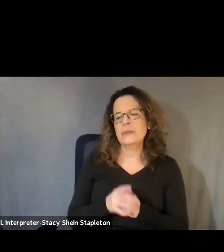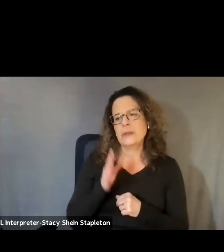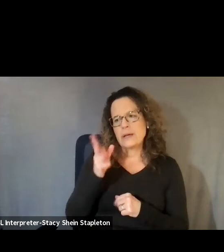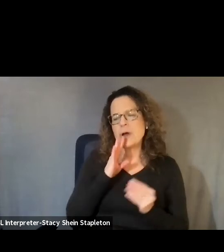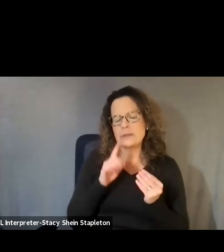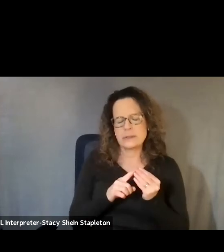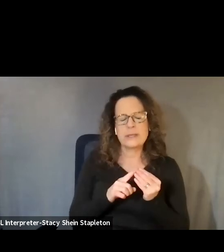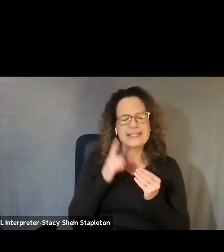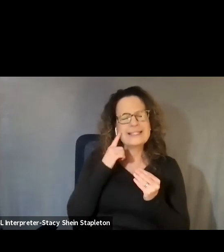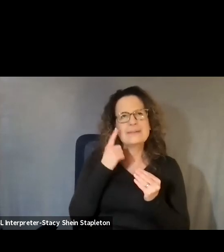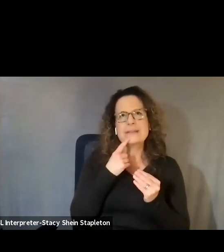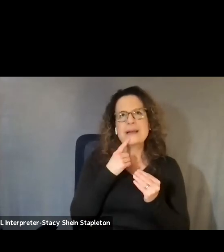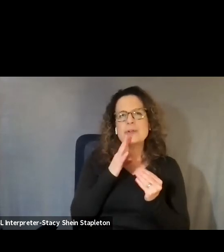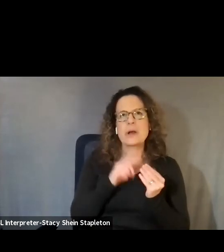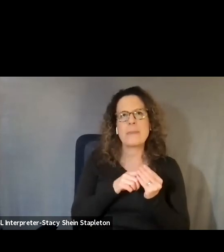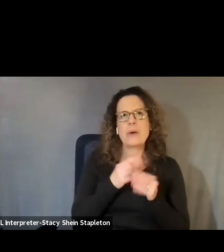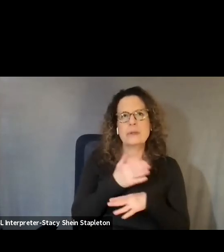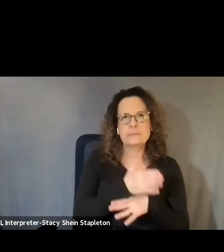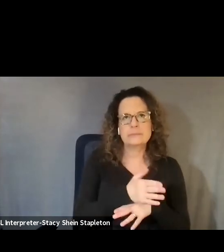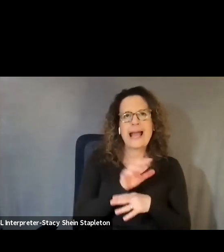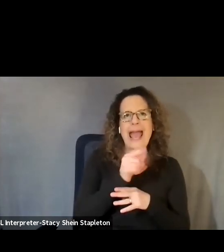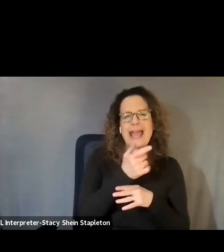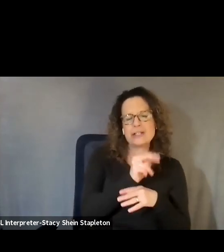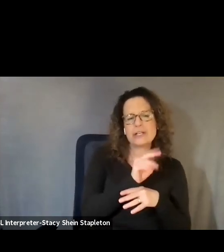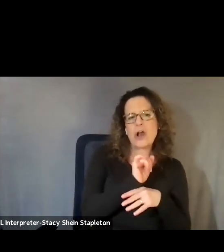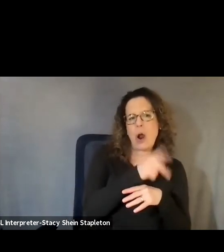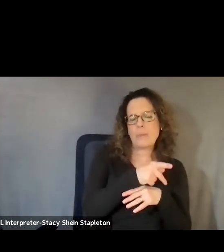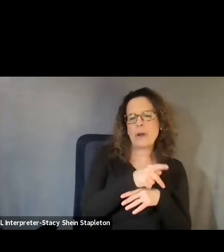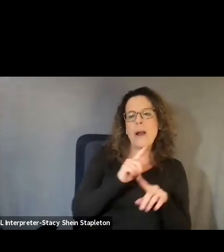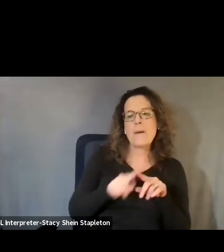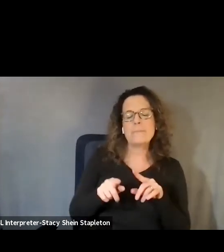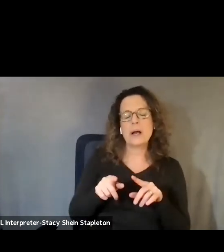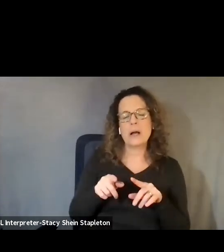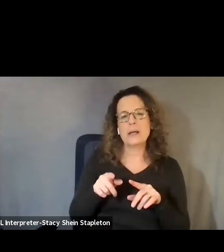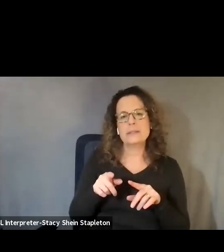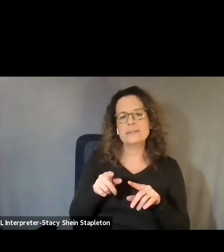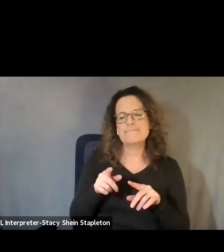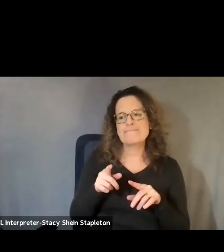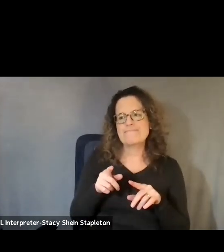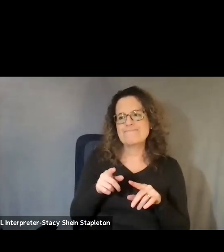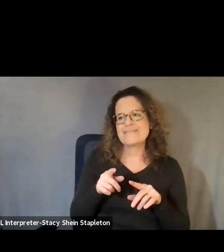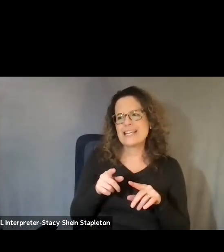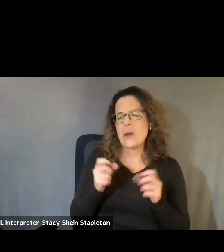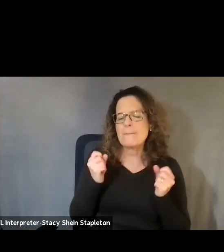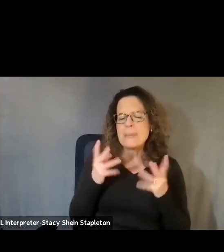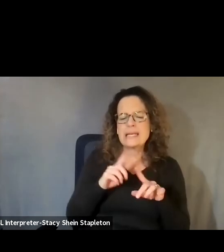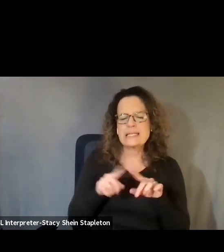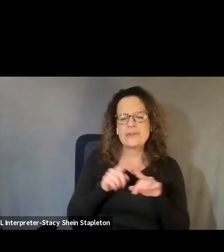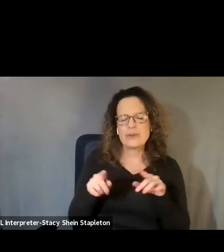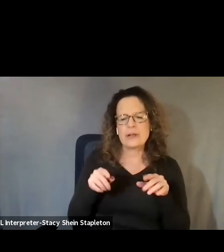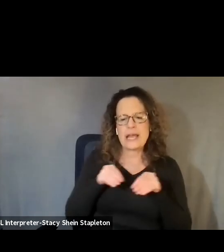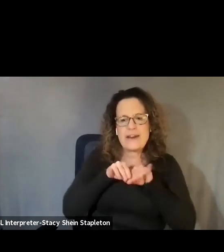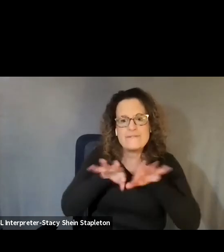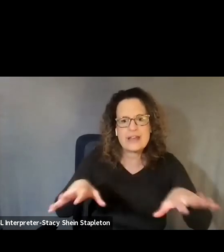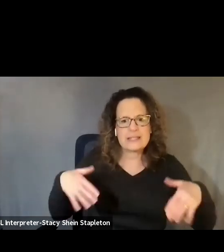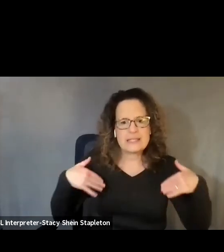mention. You also heard from Luke earlier that unlike a lot of invasive species which get into the Great Lakes, Asian carp have been moving